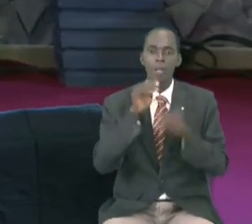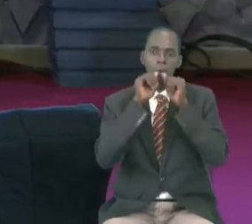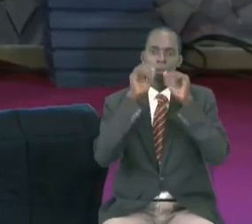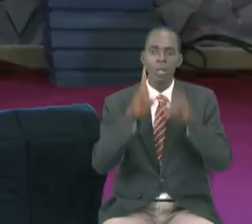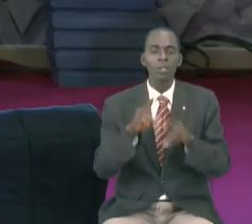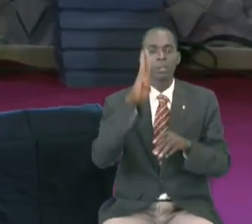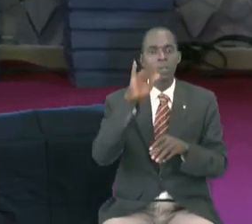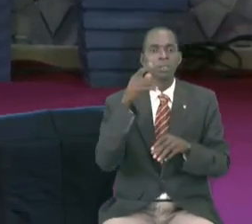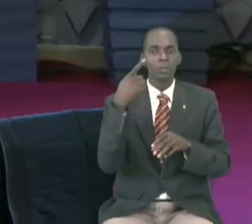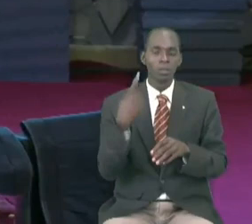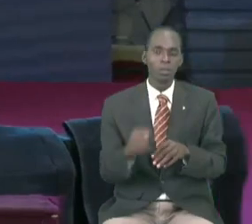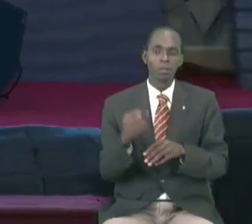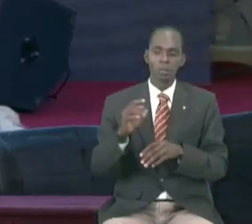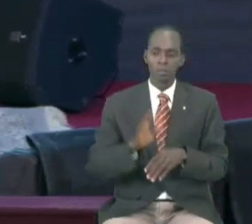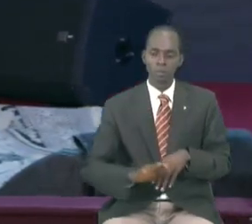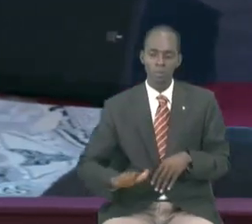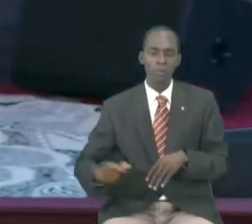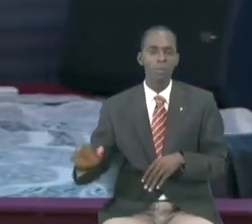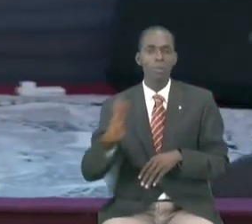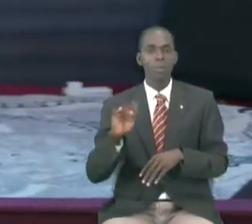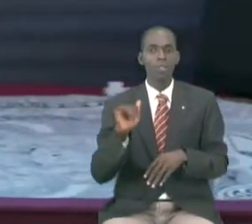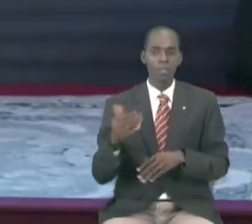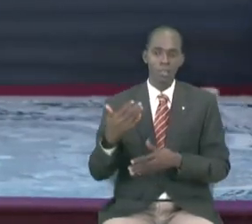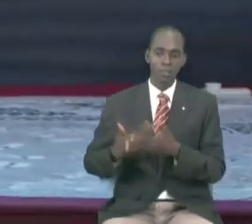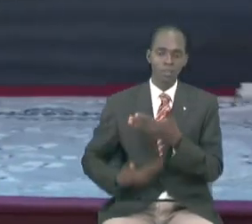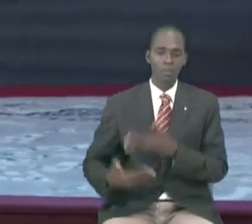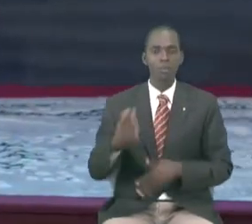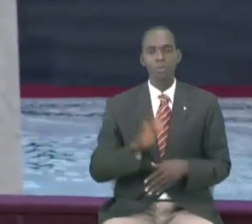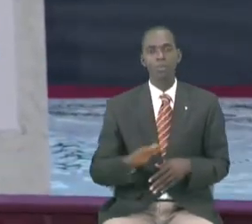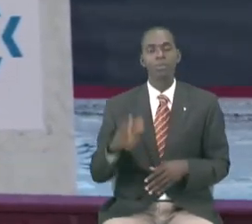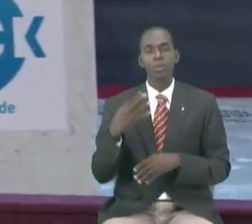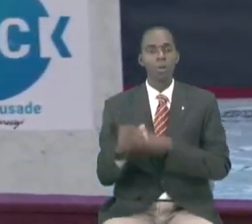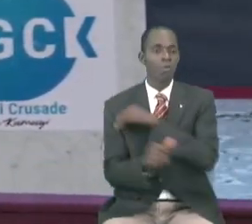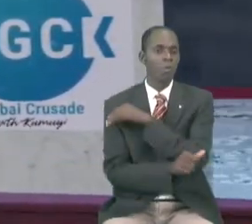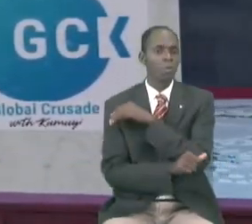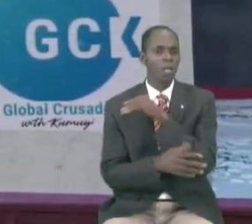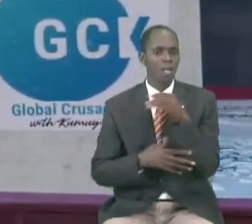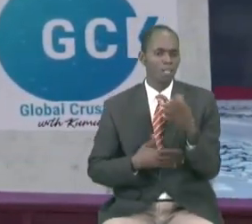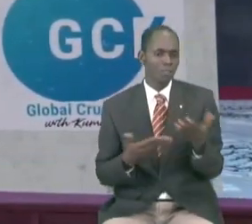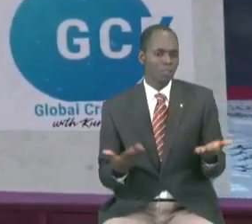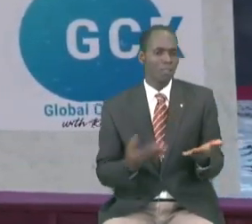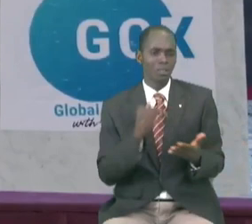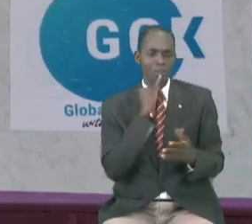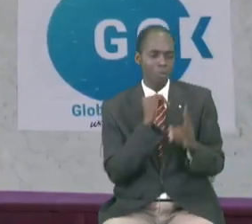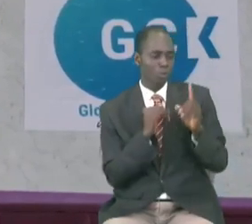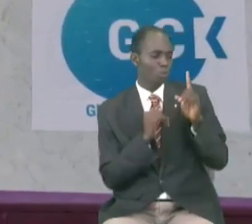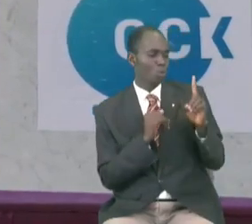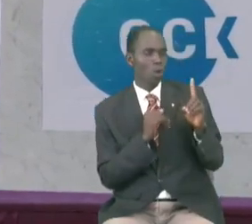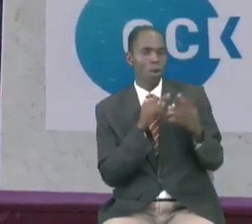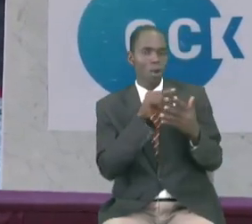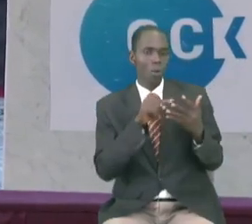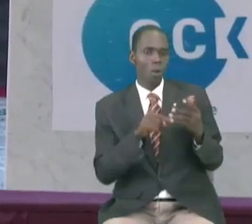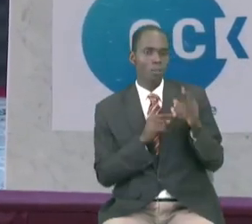them, one of the sons of Abraham, Isaac, and Jacob. And to fulfill that covenant